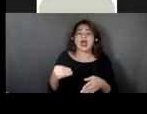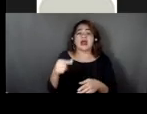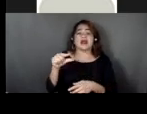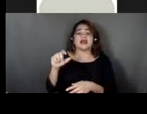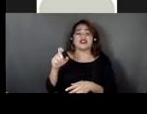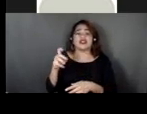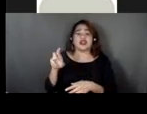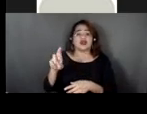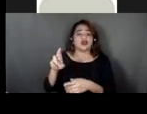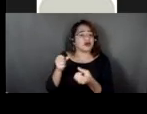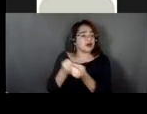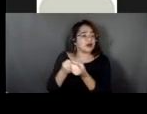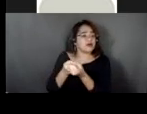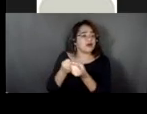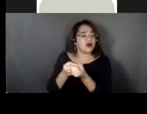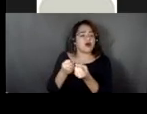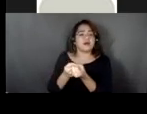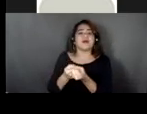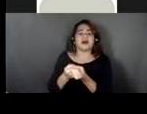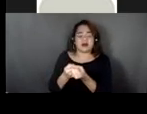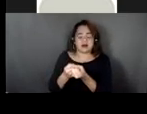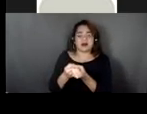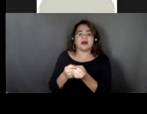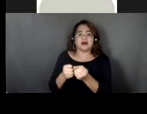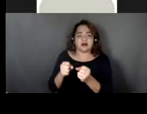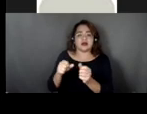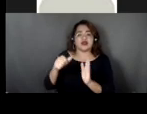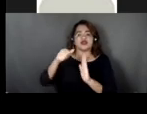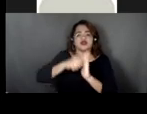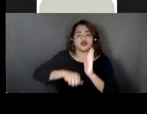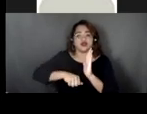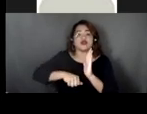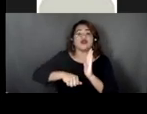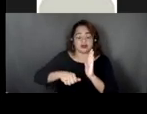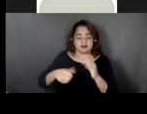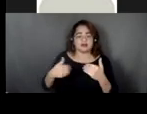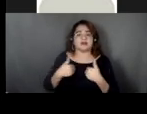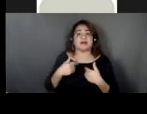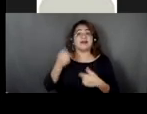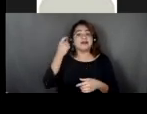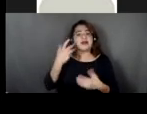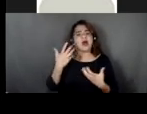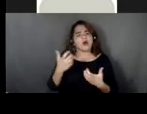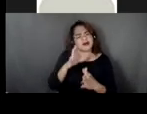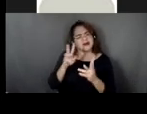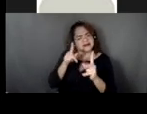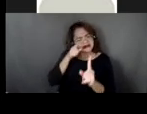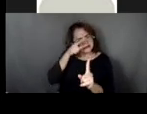available. And just to be very specific